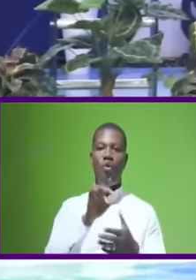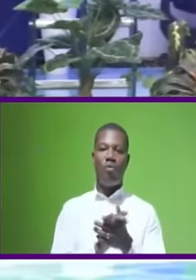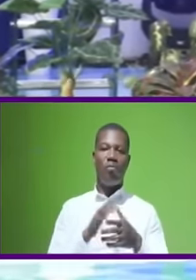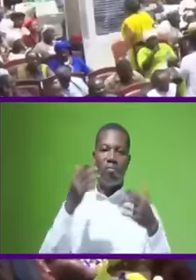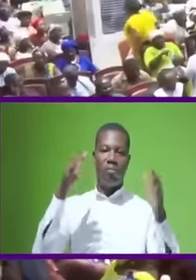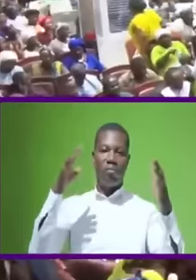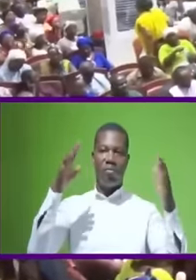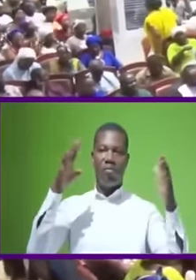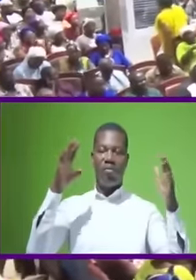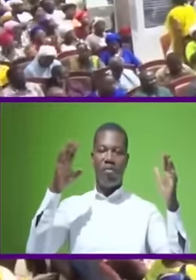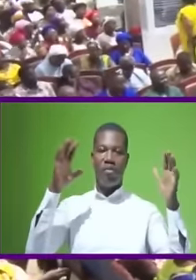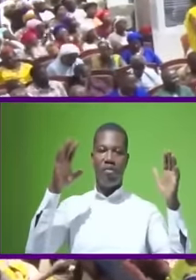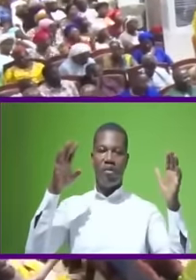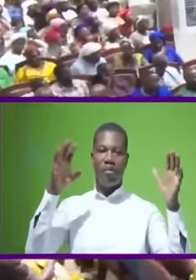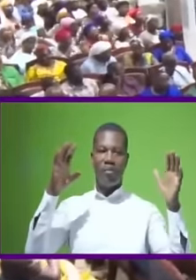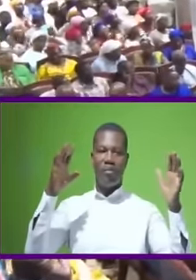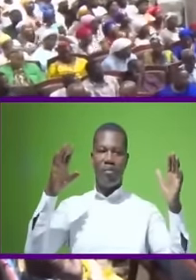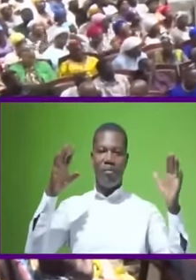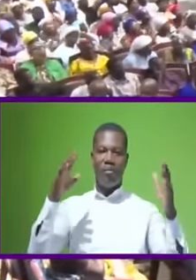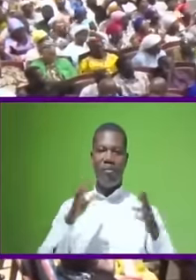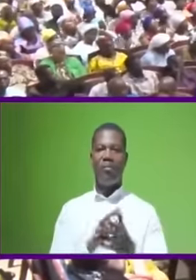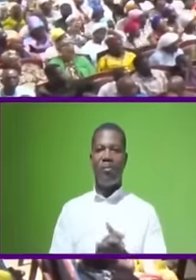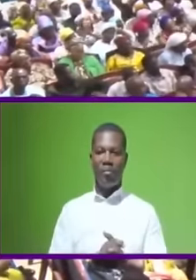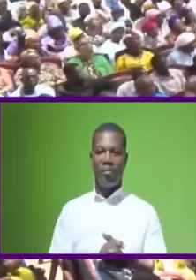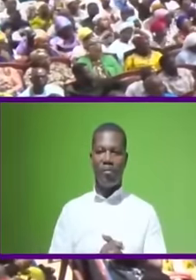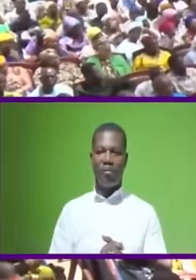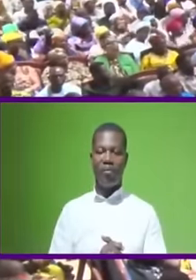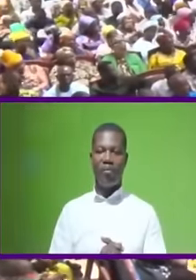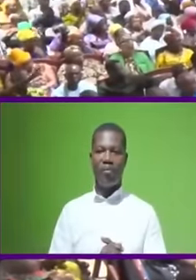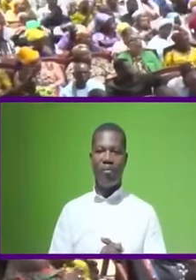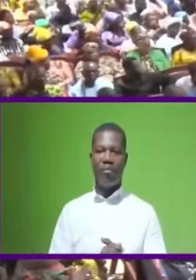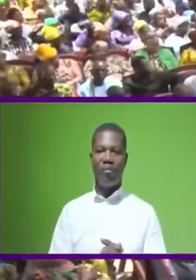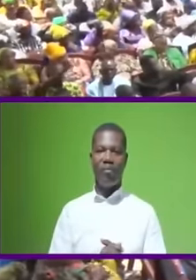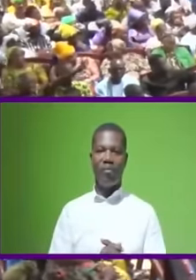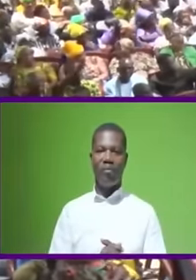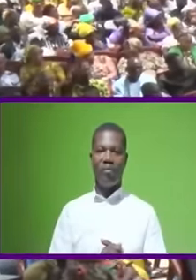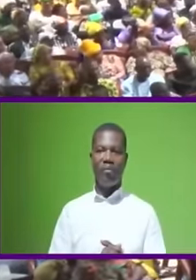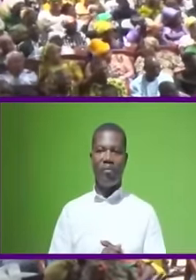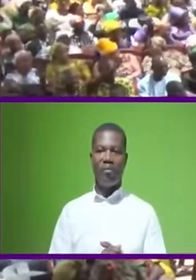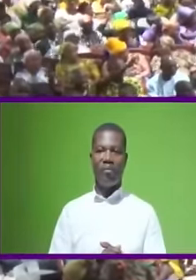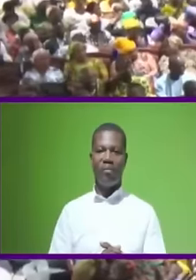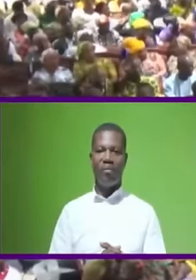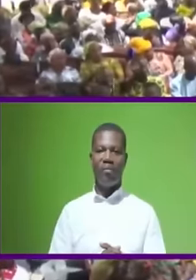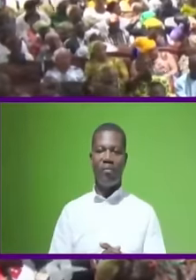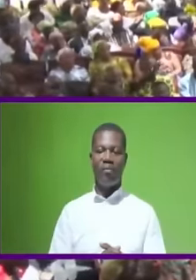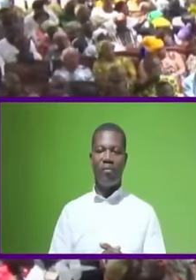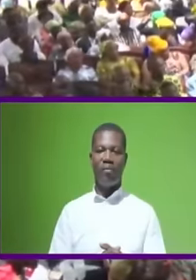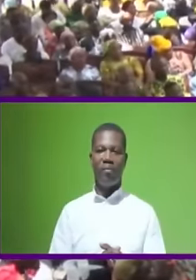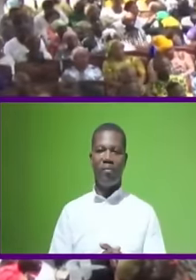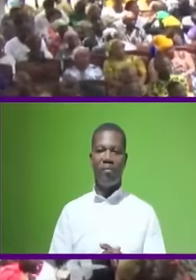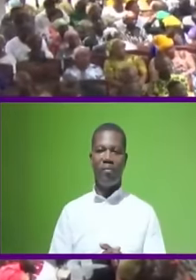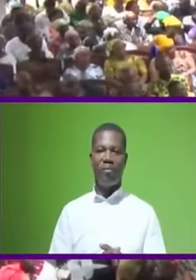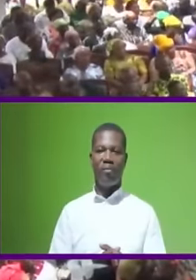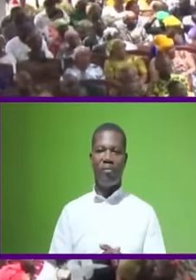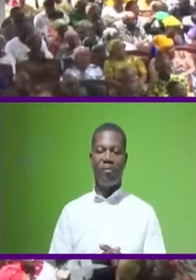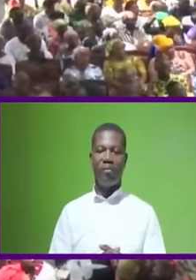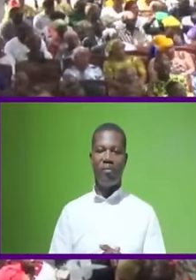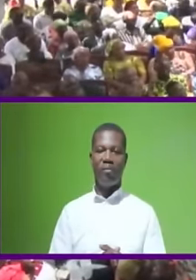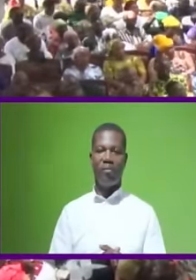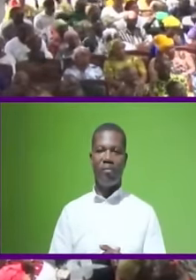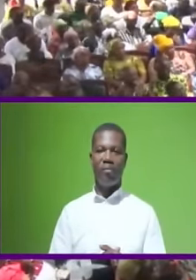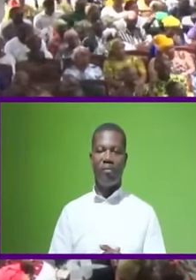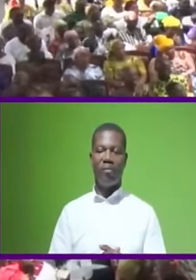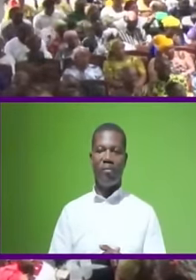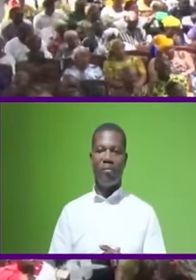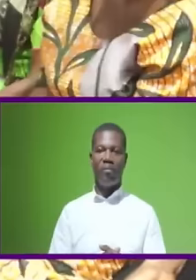what? Yes. So why don't I turn out this money into building estate apartments?